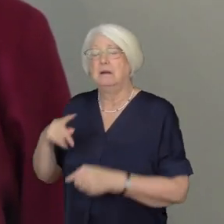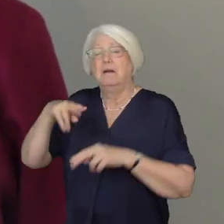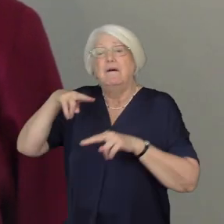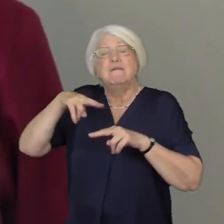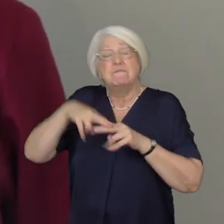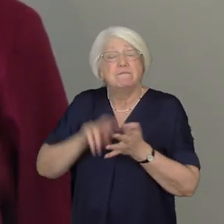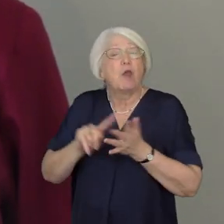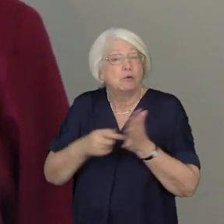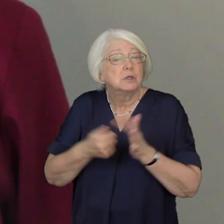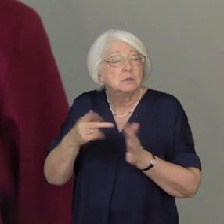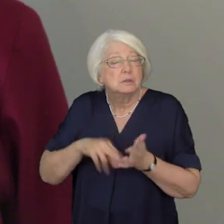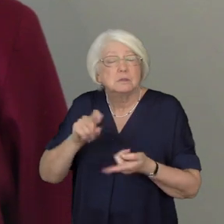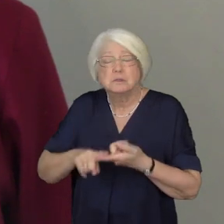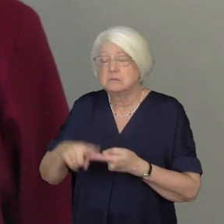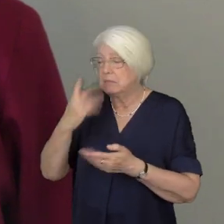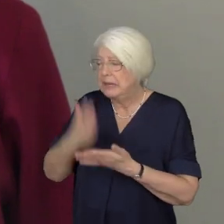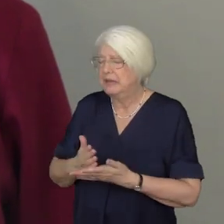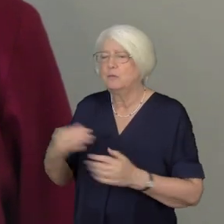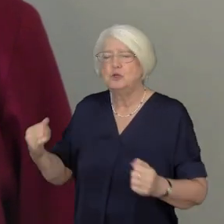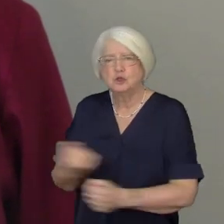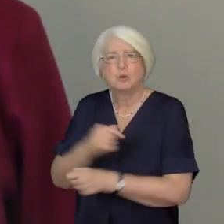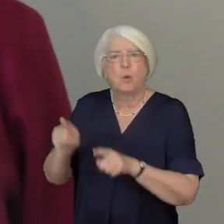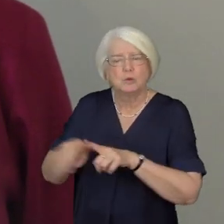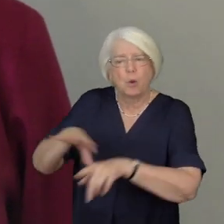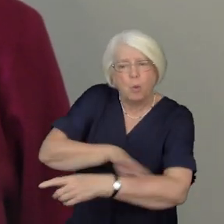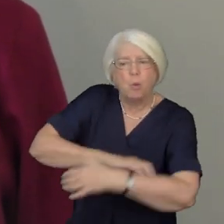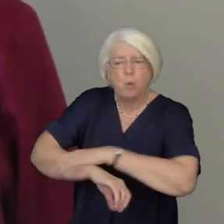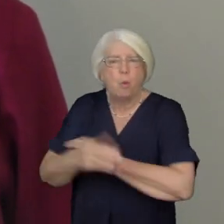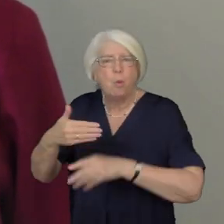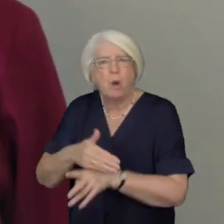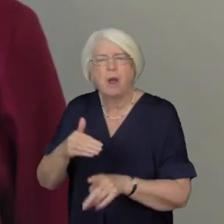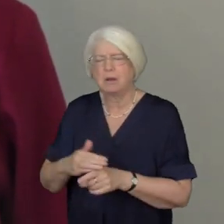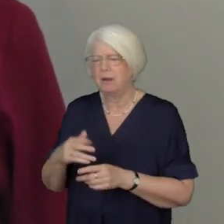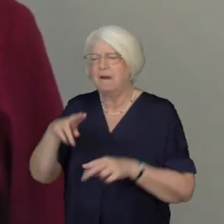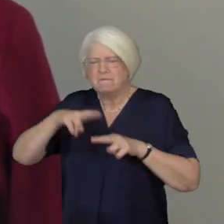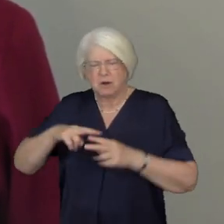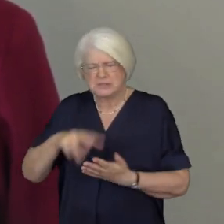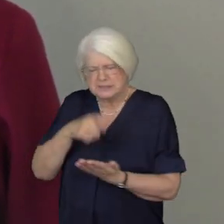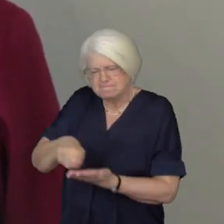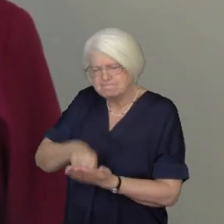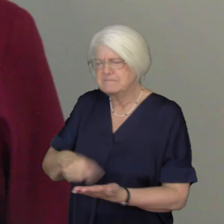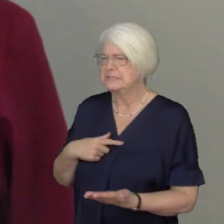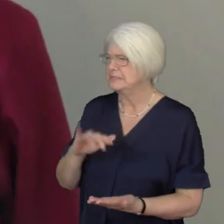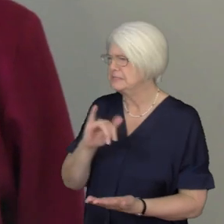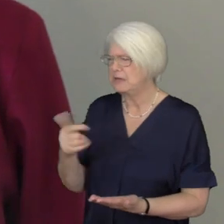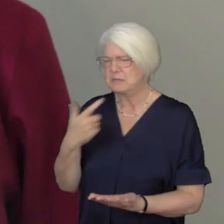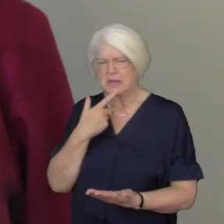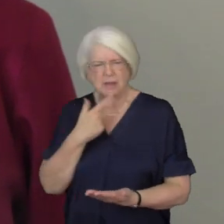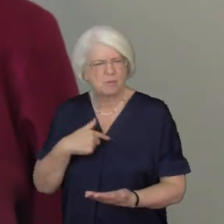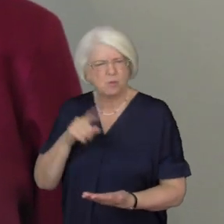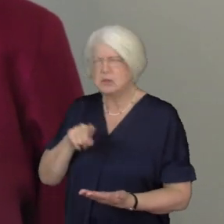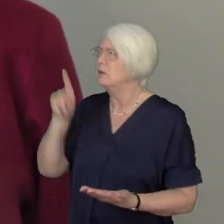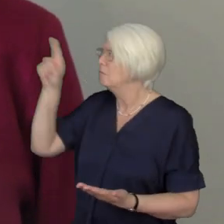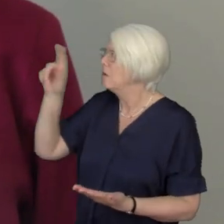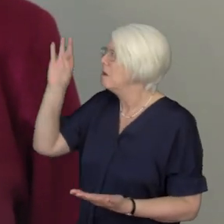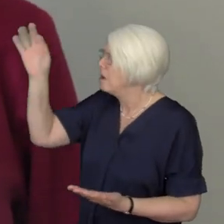bring deliverance. She wrote, "It did strike me as odd that sometimes we should pray to be